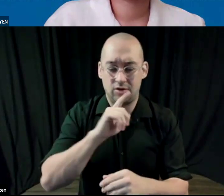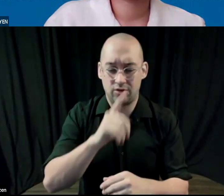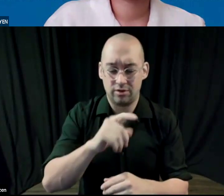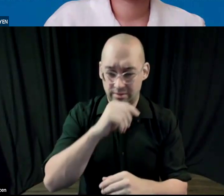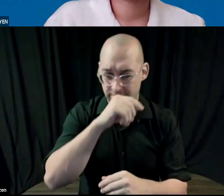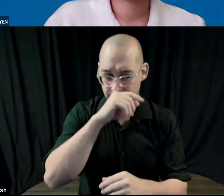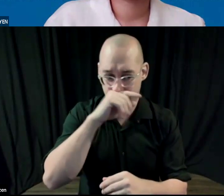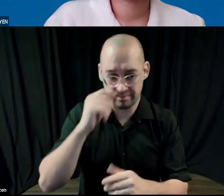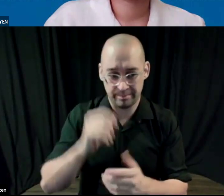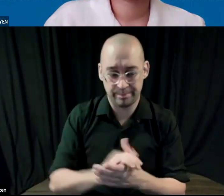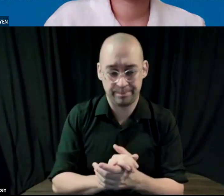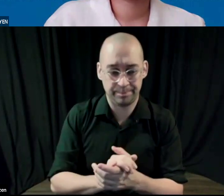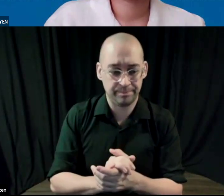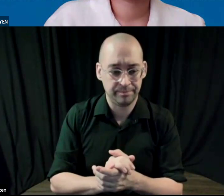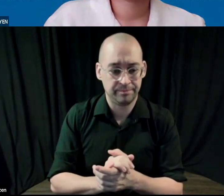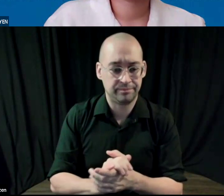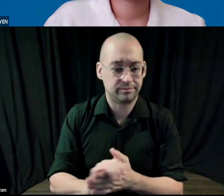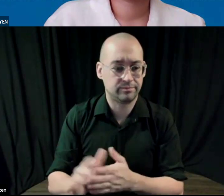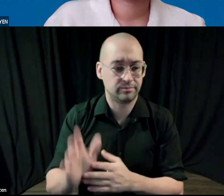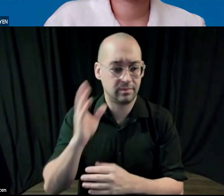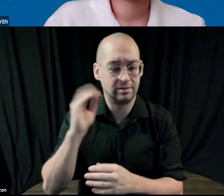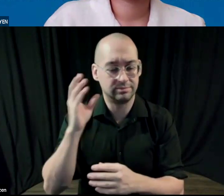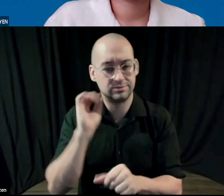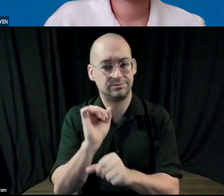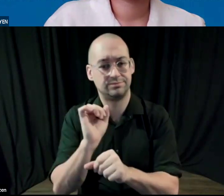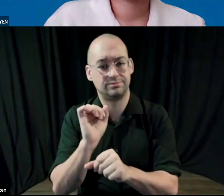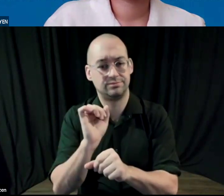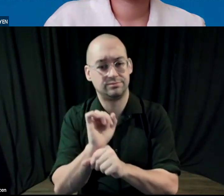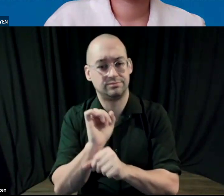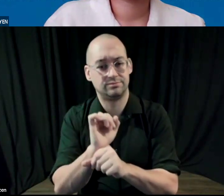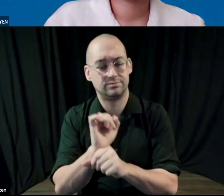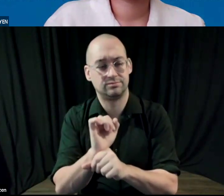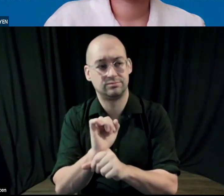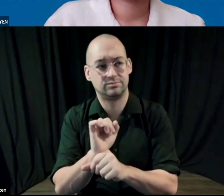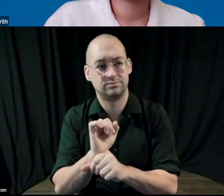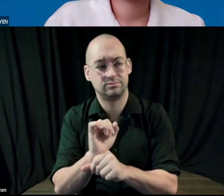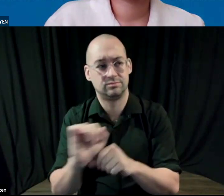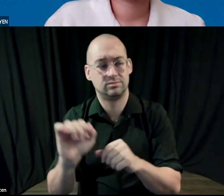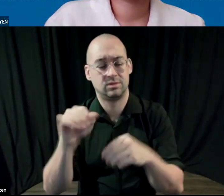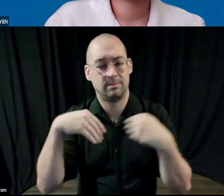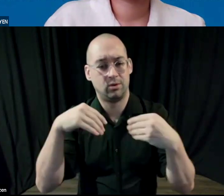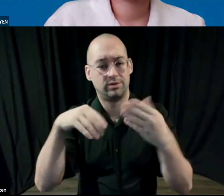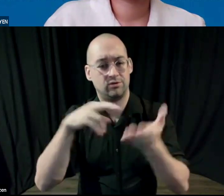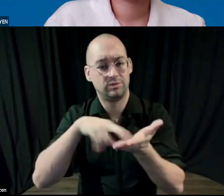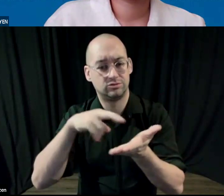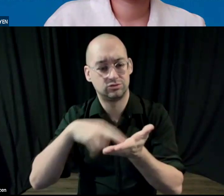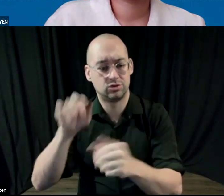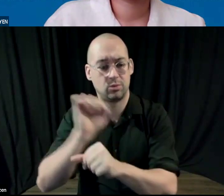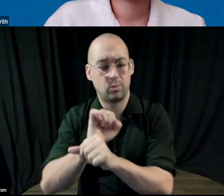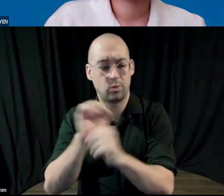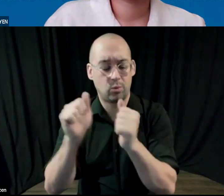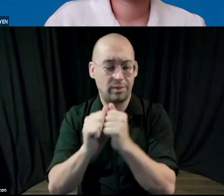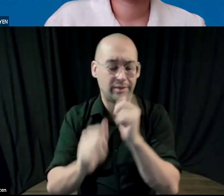like I said, we've been doing market research and working with folks to